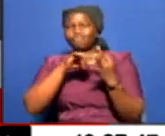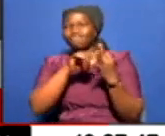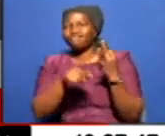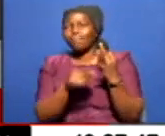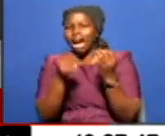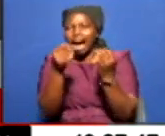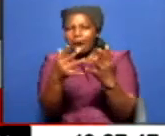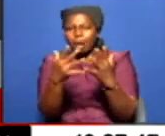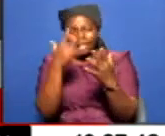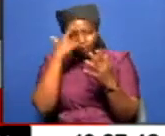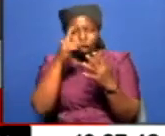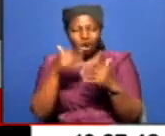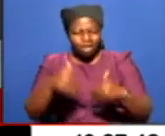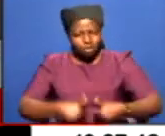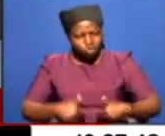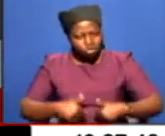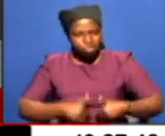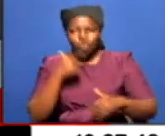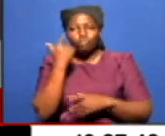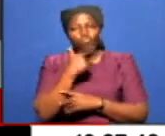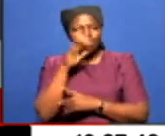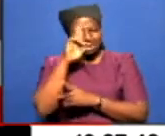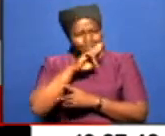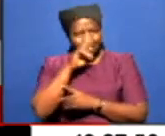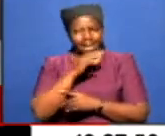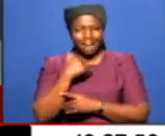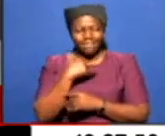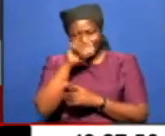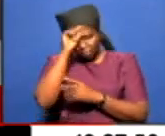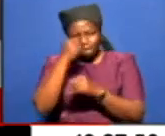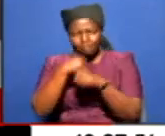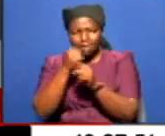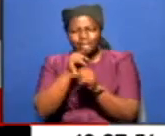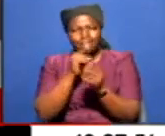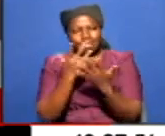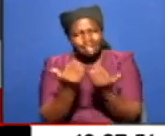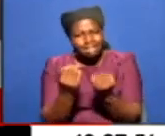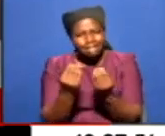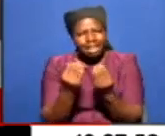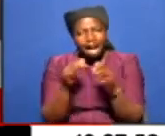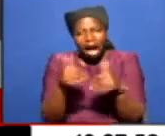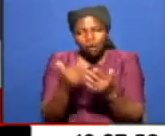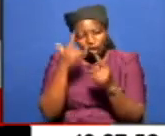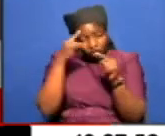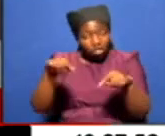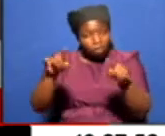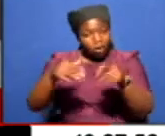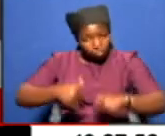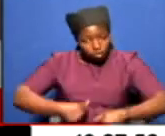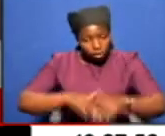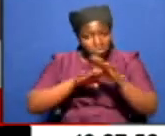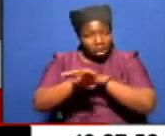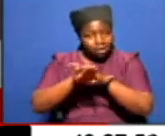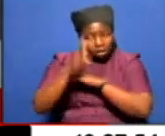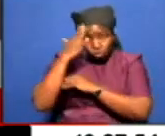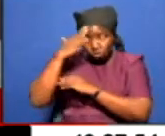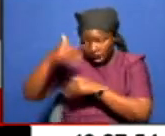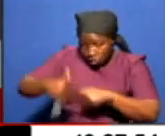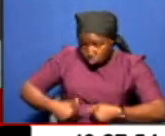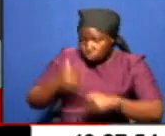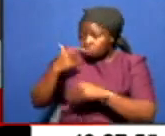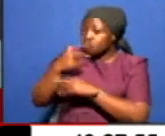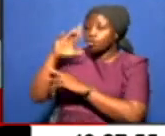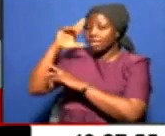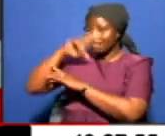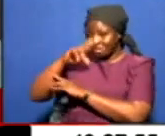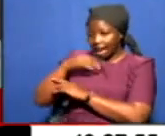risk? And how has government made it easy for them to be able to access? And you know, a youth at risk and a youth who would want to probably